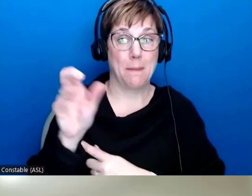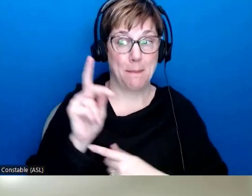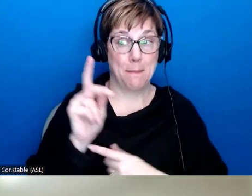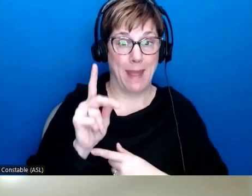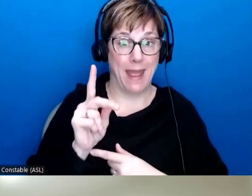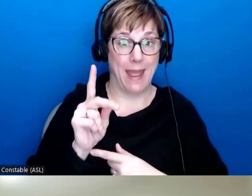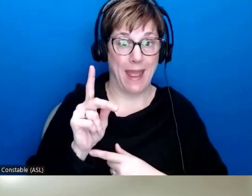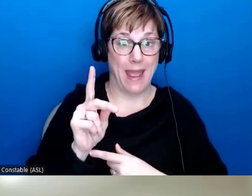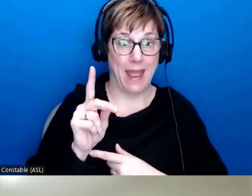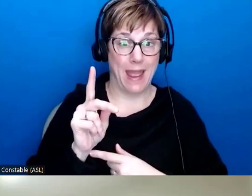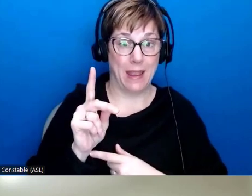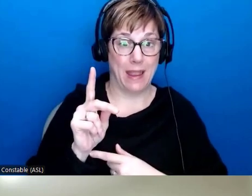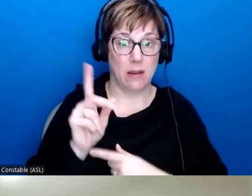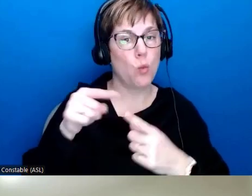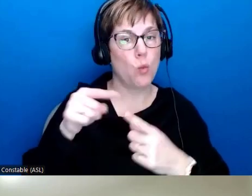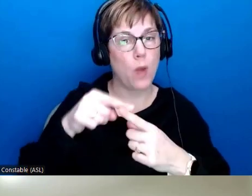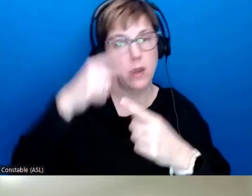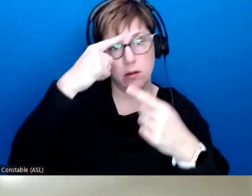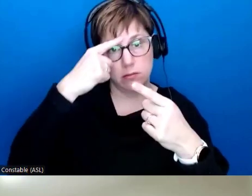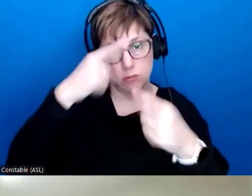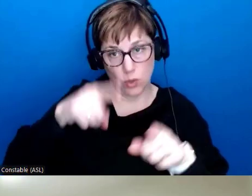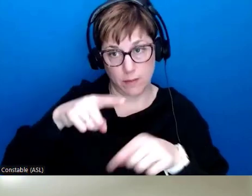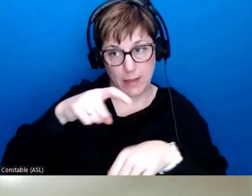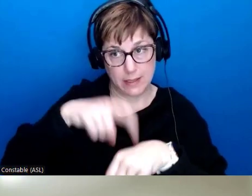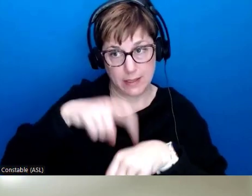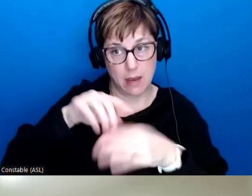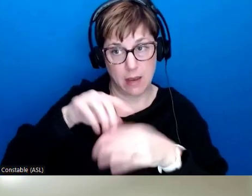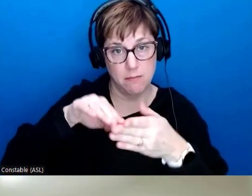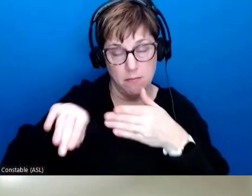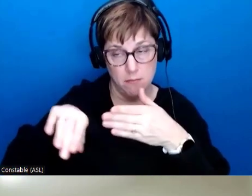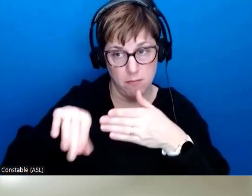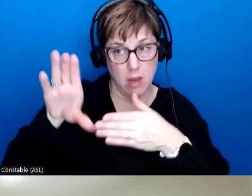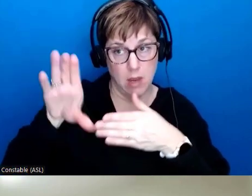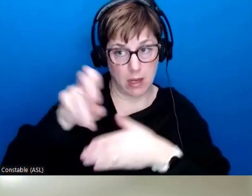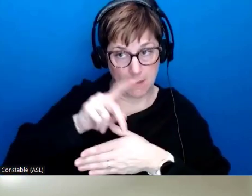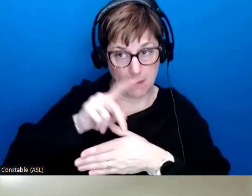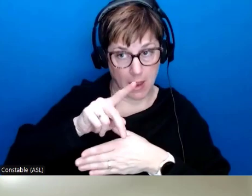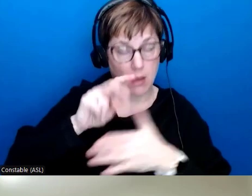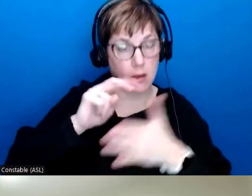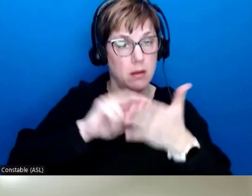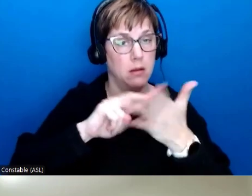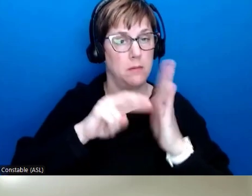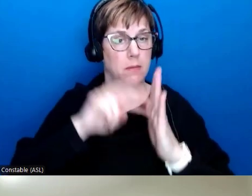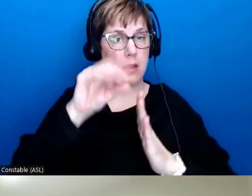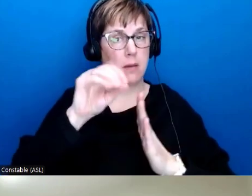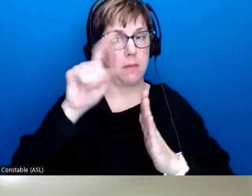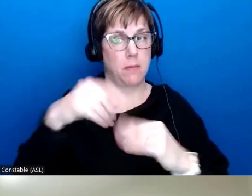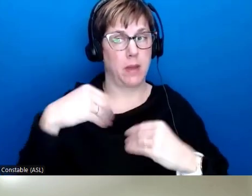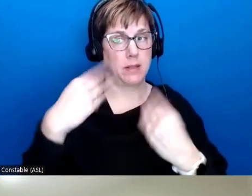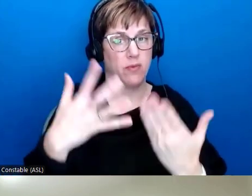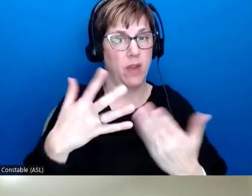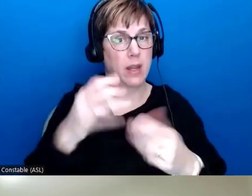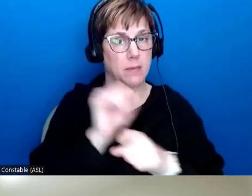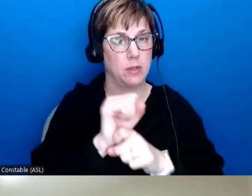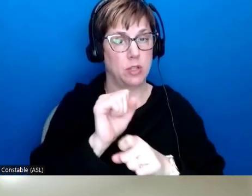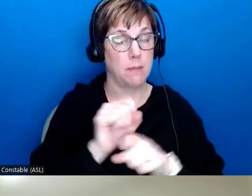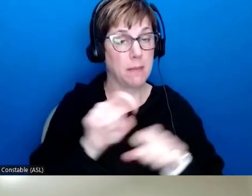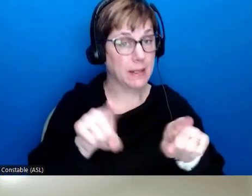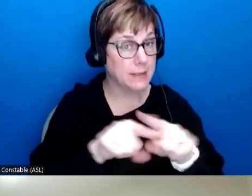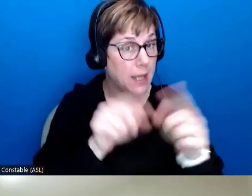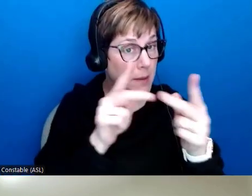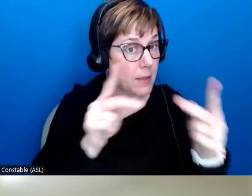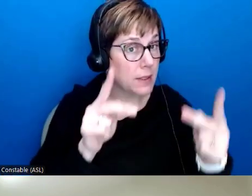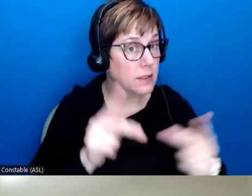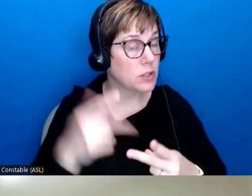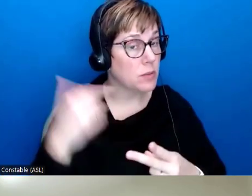at the end of his agreed upon leave period, he's entitled to have a job again at the company. It may not be the same exact position that he had when he